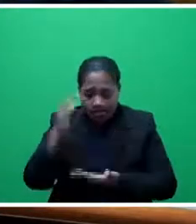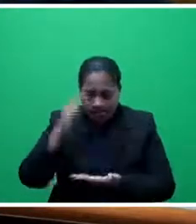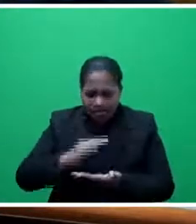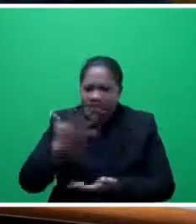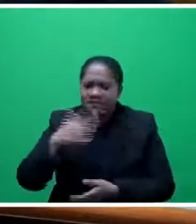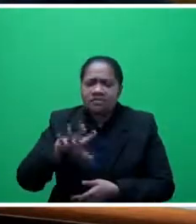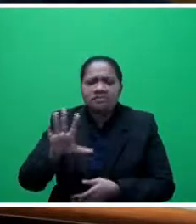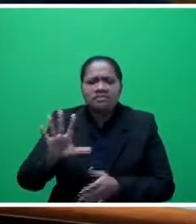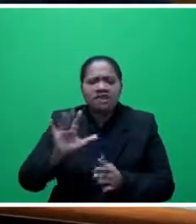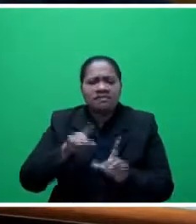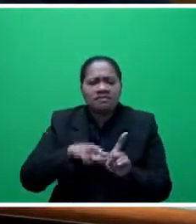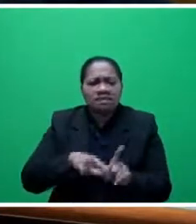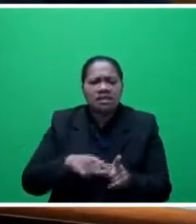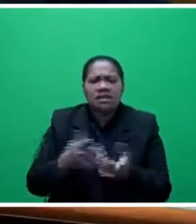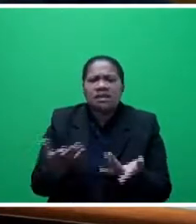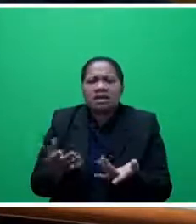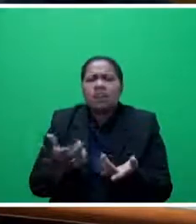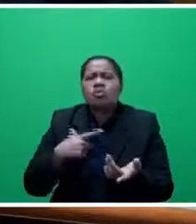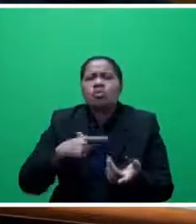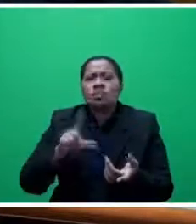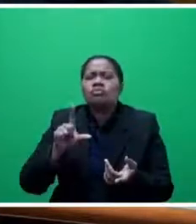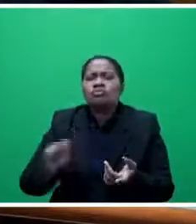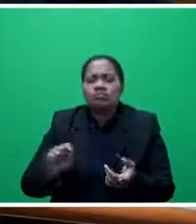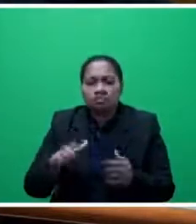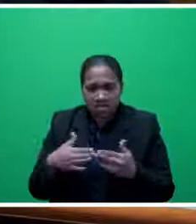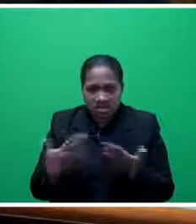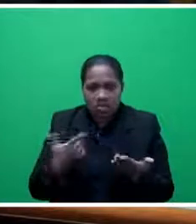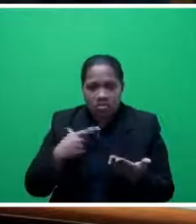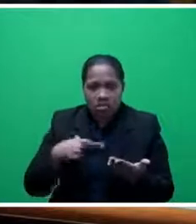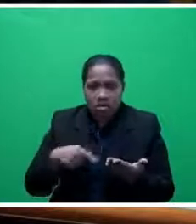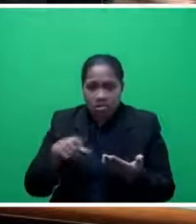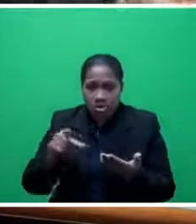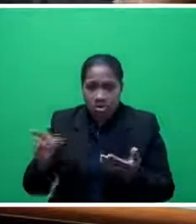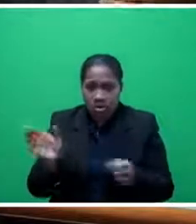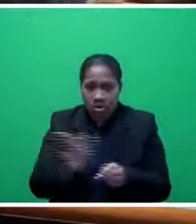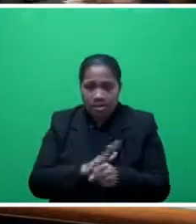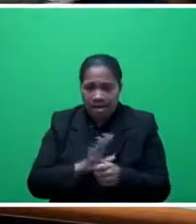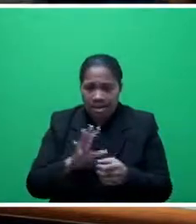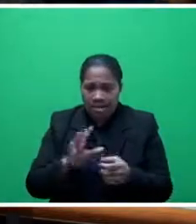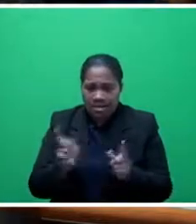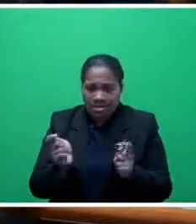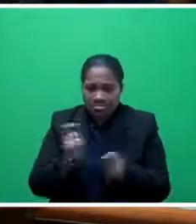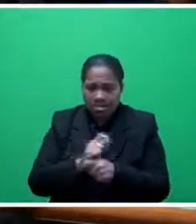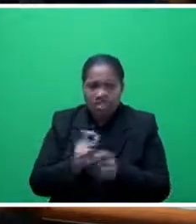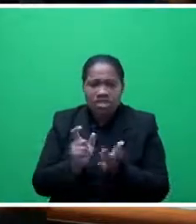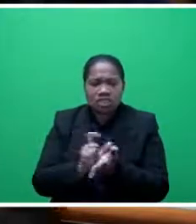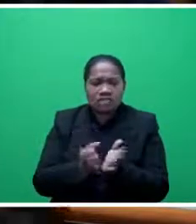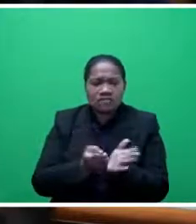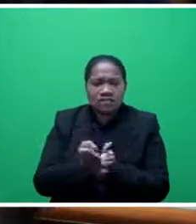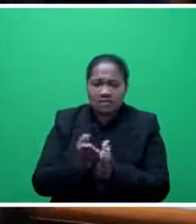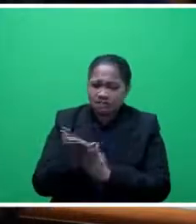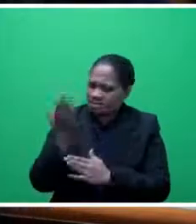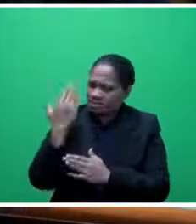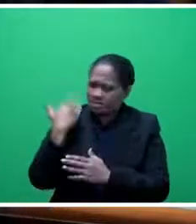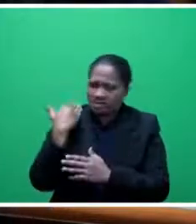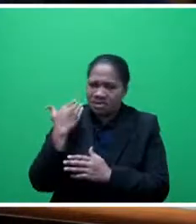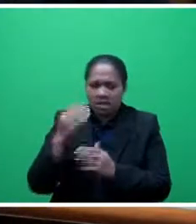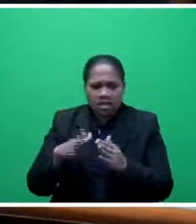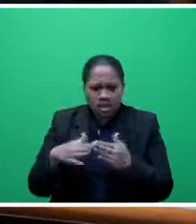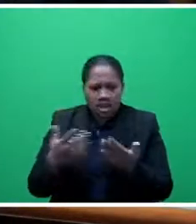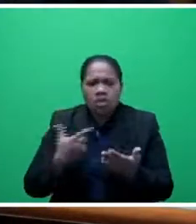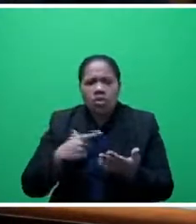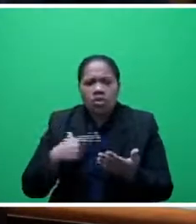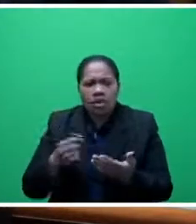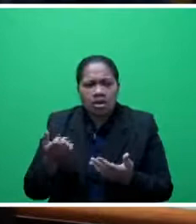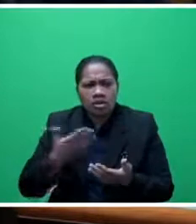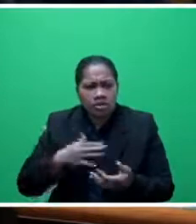now? You made that change in the civil service some years back. Why do you want to bring that to the local